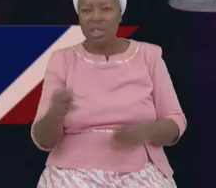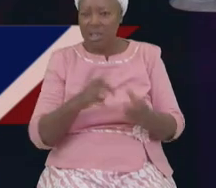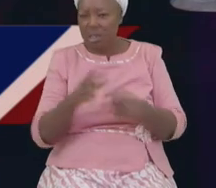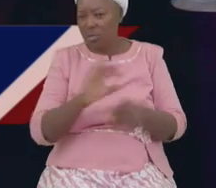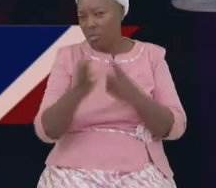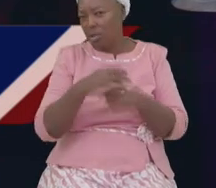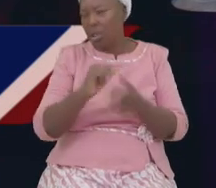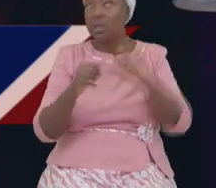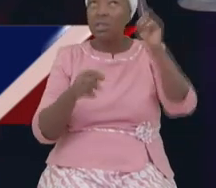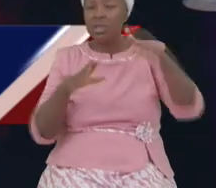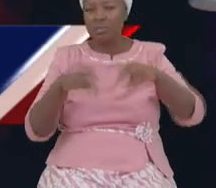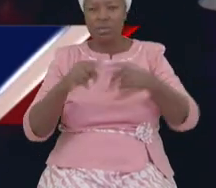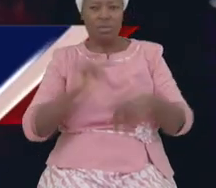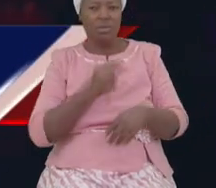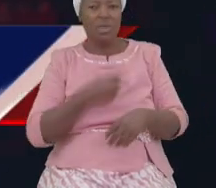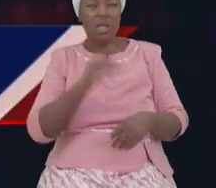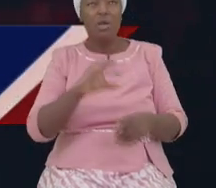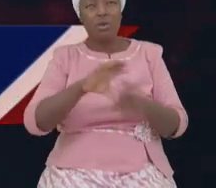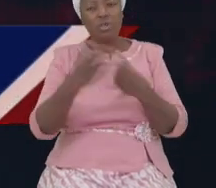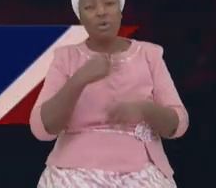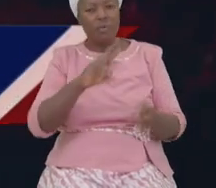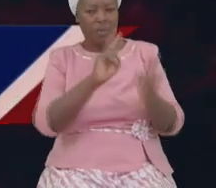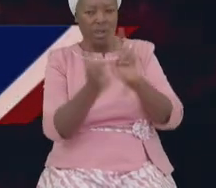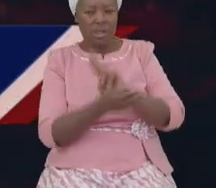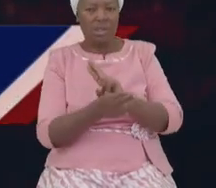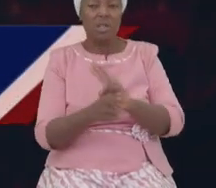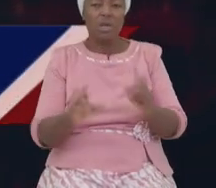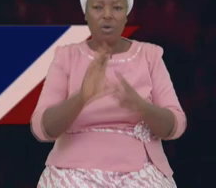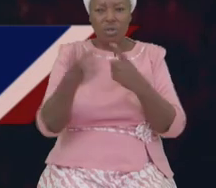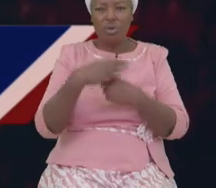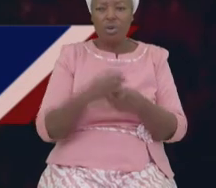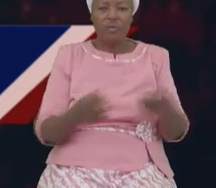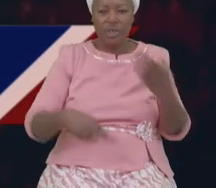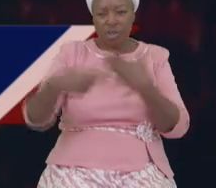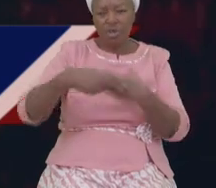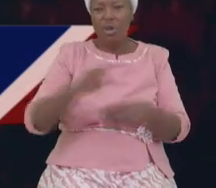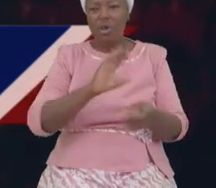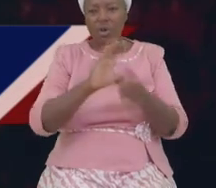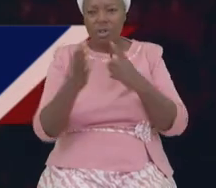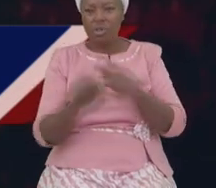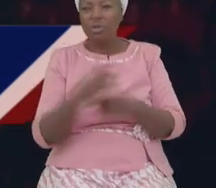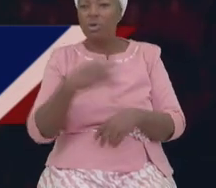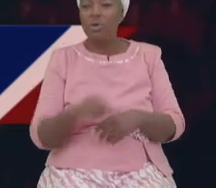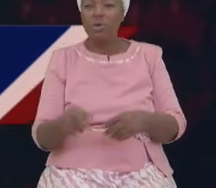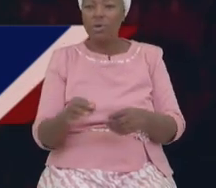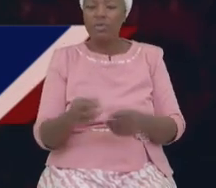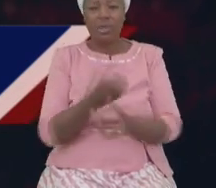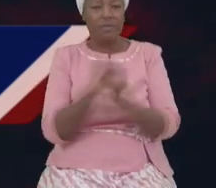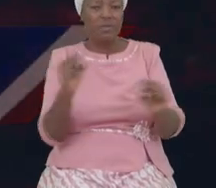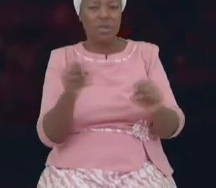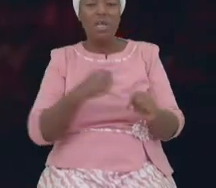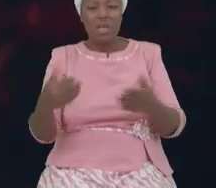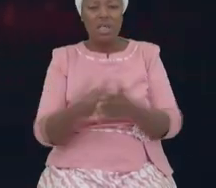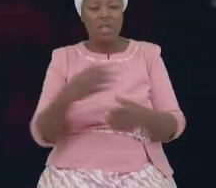given. It's the condition of repentance, it's the condition of restoration, it's the condition of regeneration. A new life